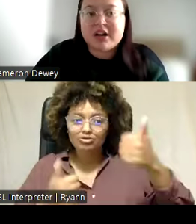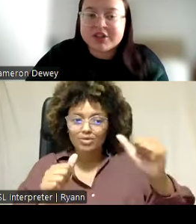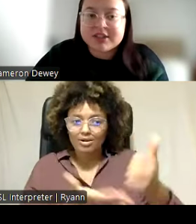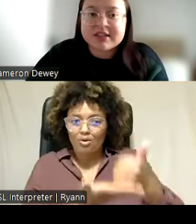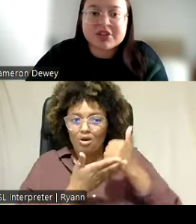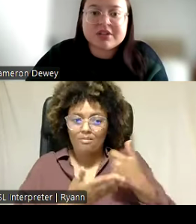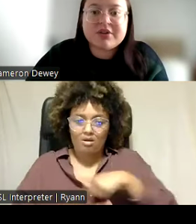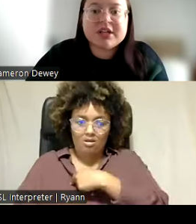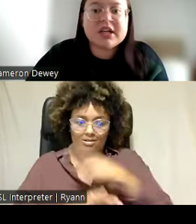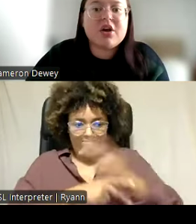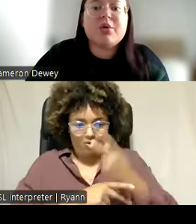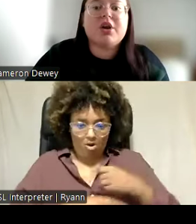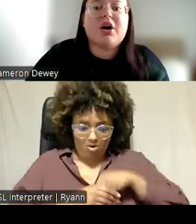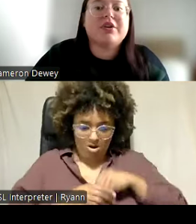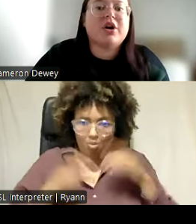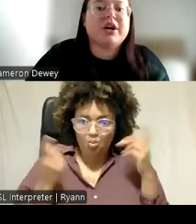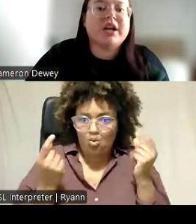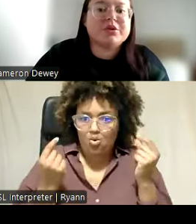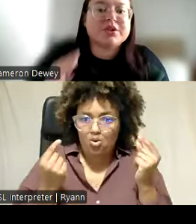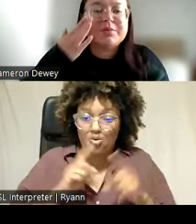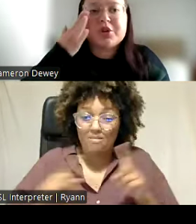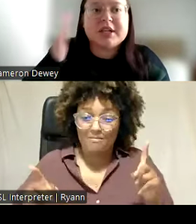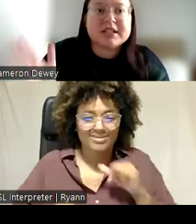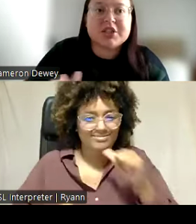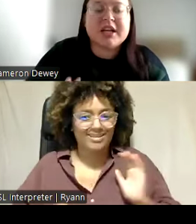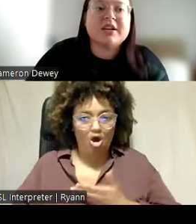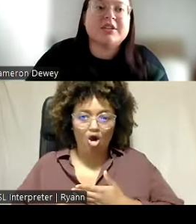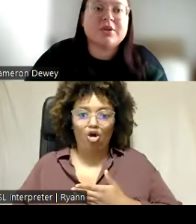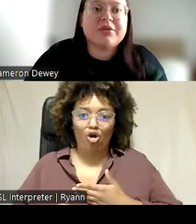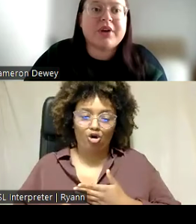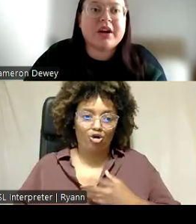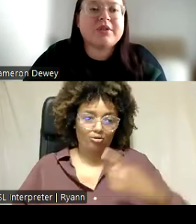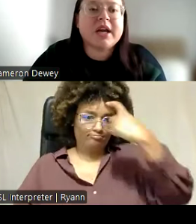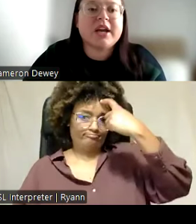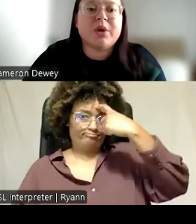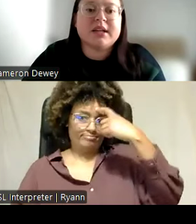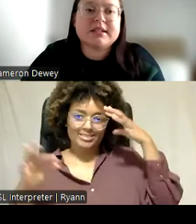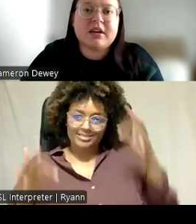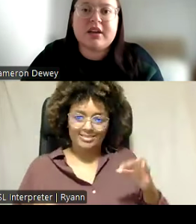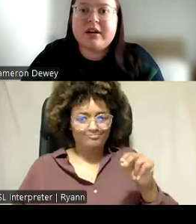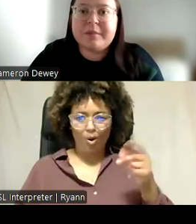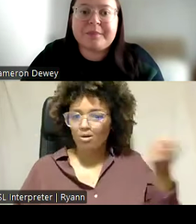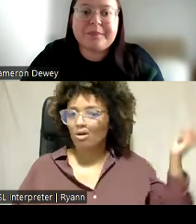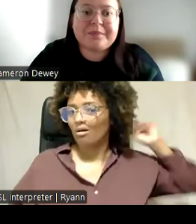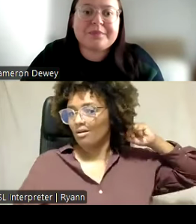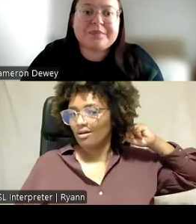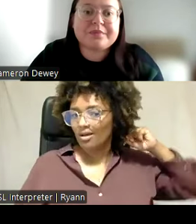not a conscious decision of ours, we often aren't able to transition into the fight or flight and we get stuck